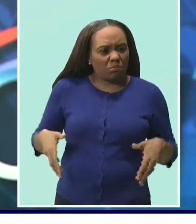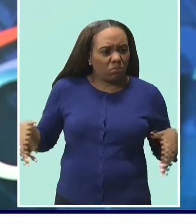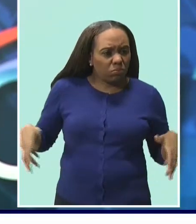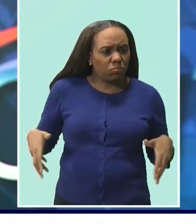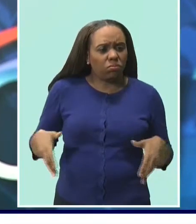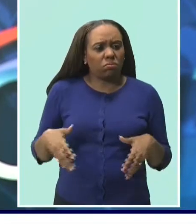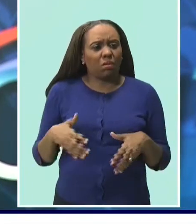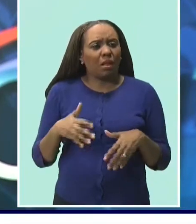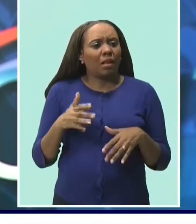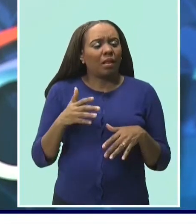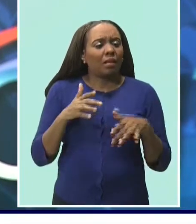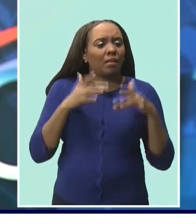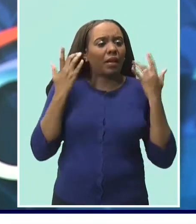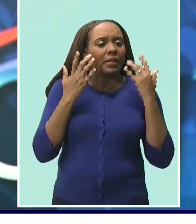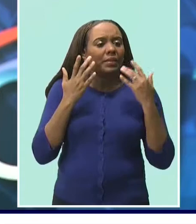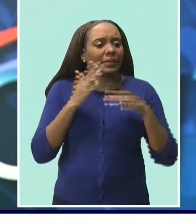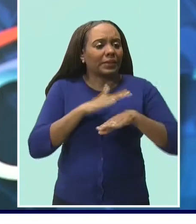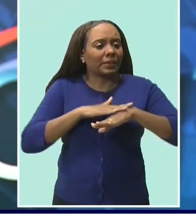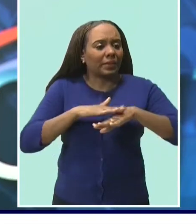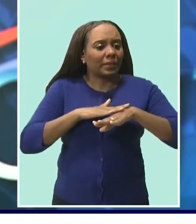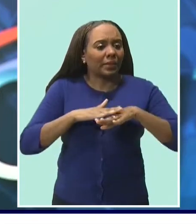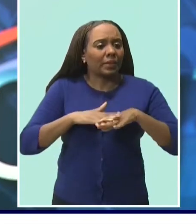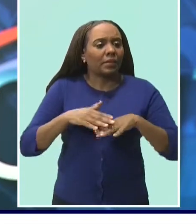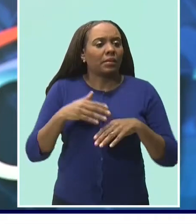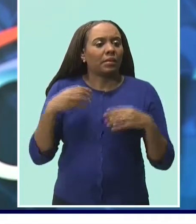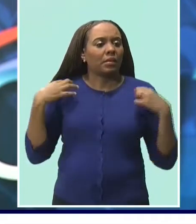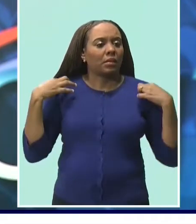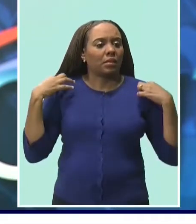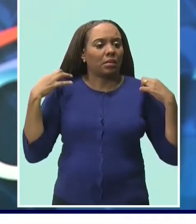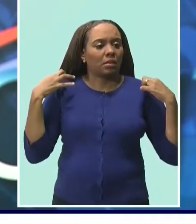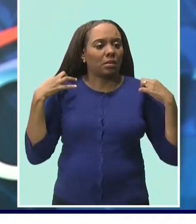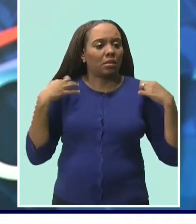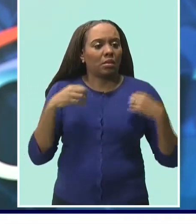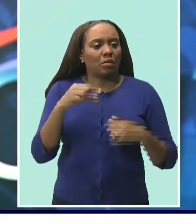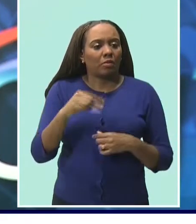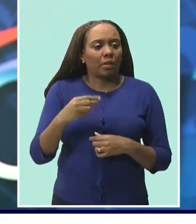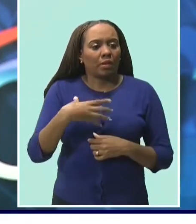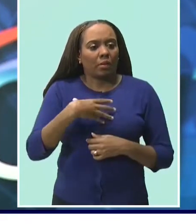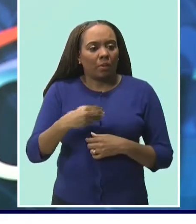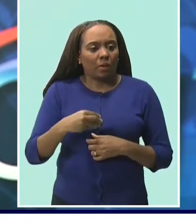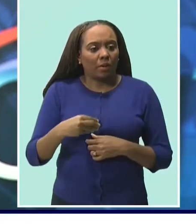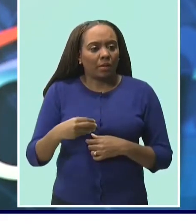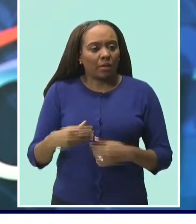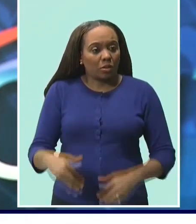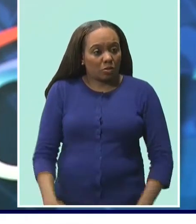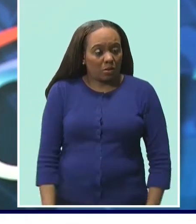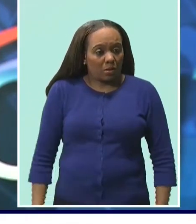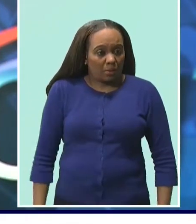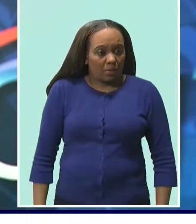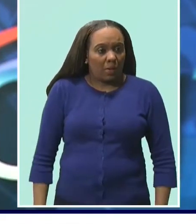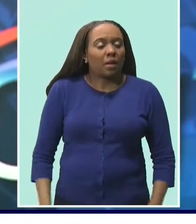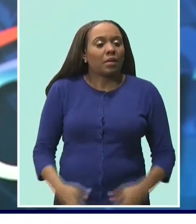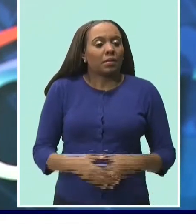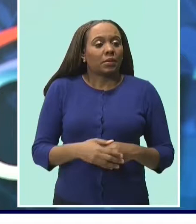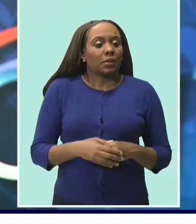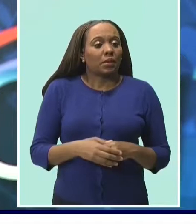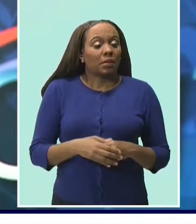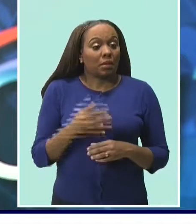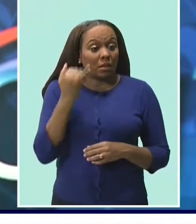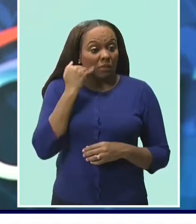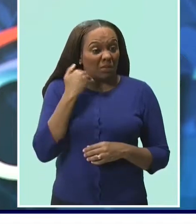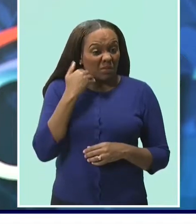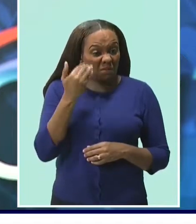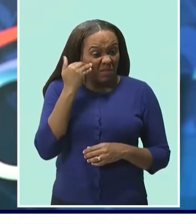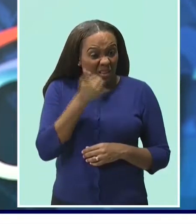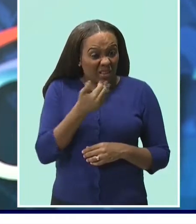of light complexion, and wearing a green and white t-shirt and short green pants. They also want anyone with information on the incident, which